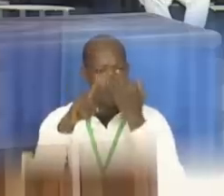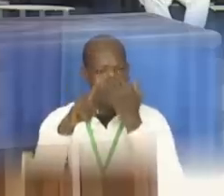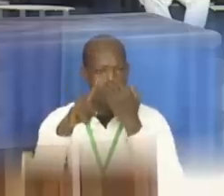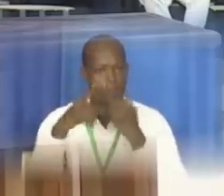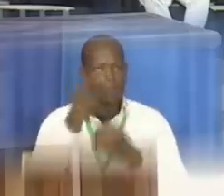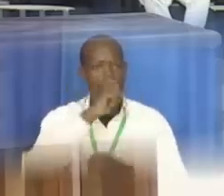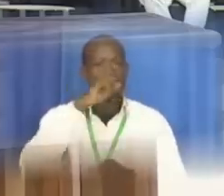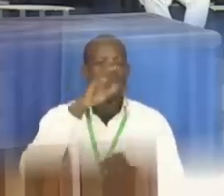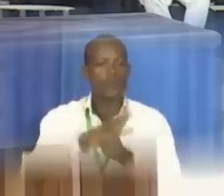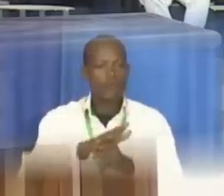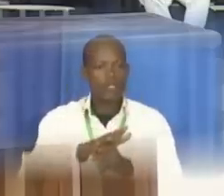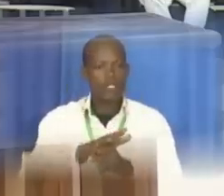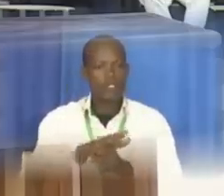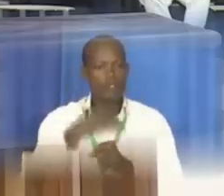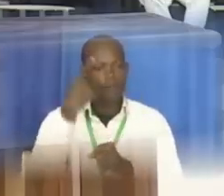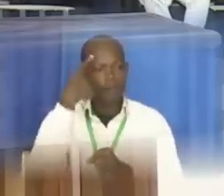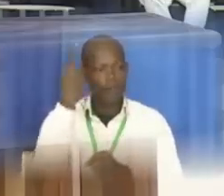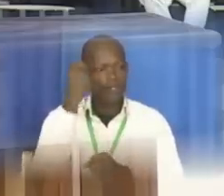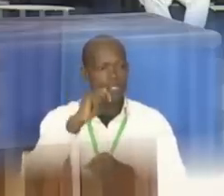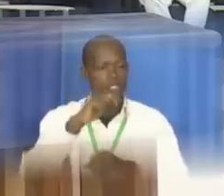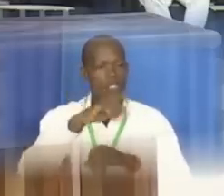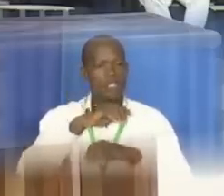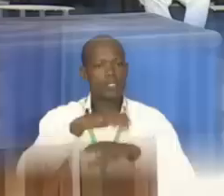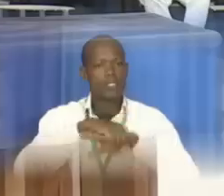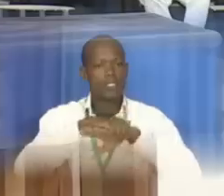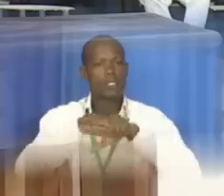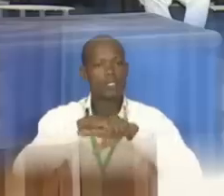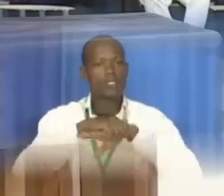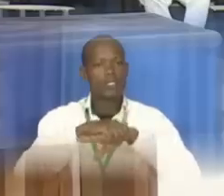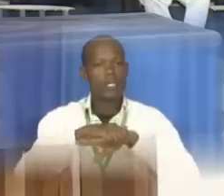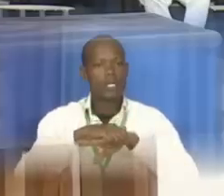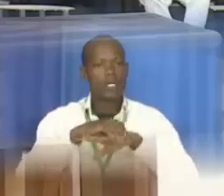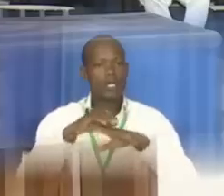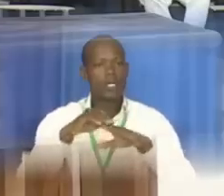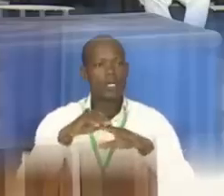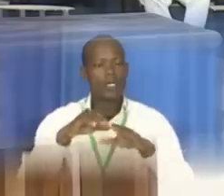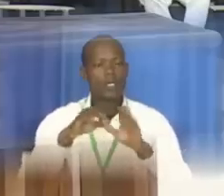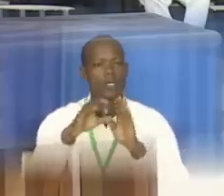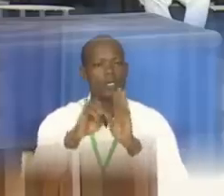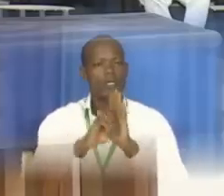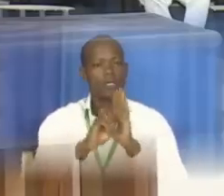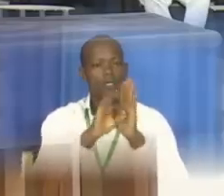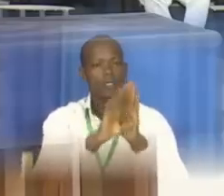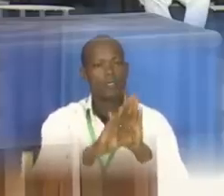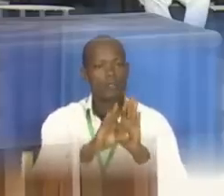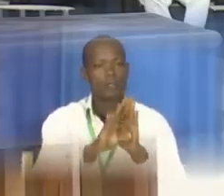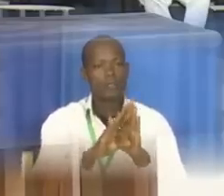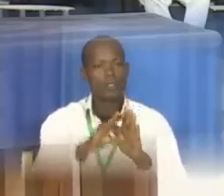the prophecy for the international scene, because last year we gave the prophecy in coded form